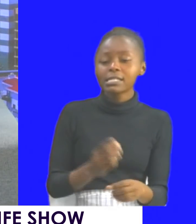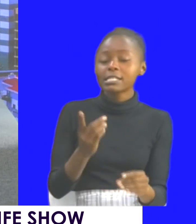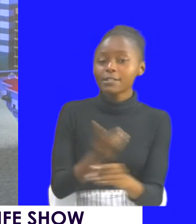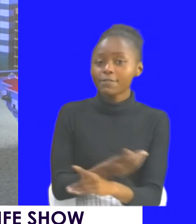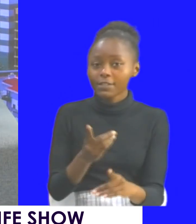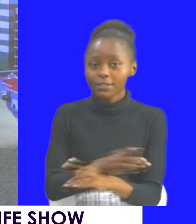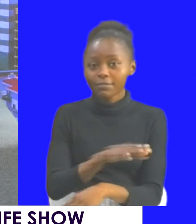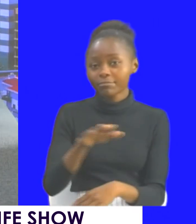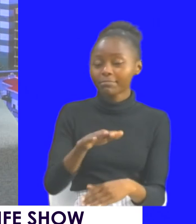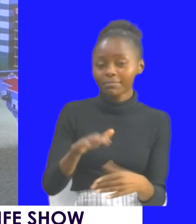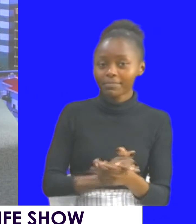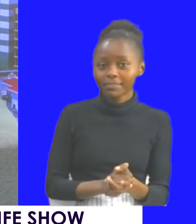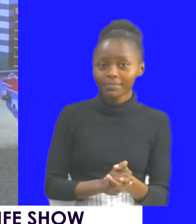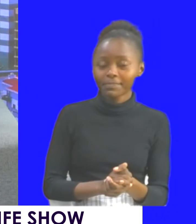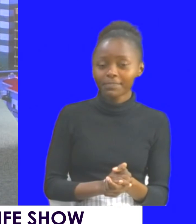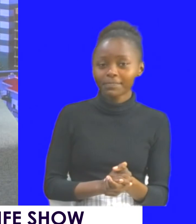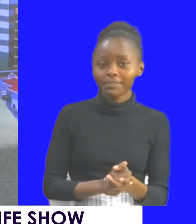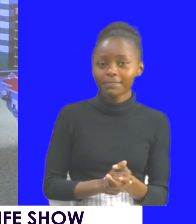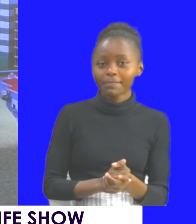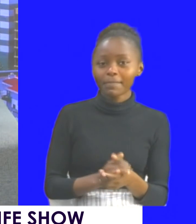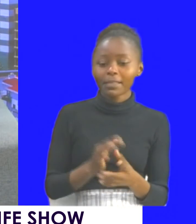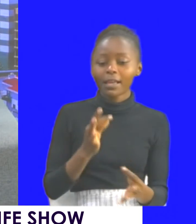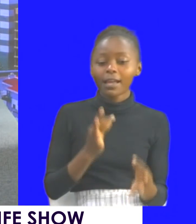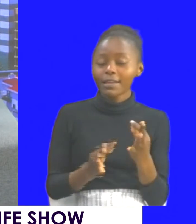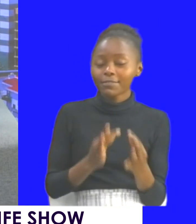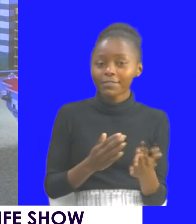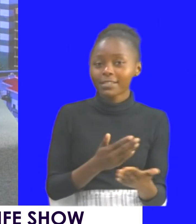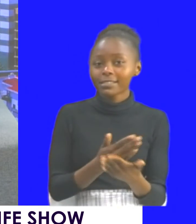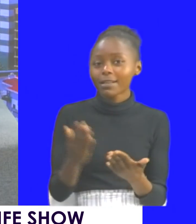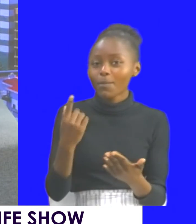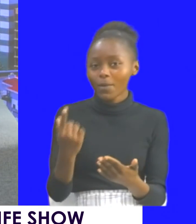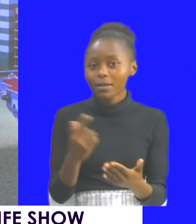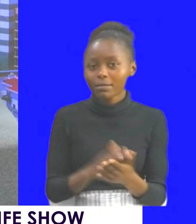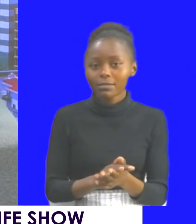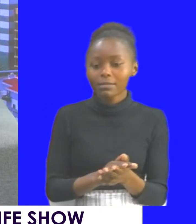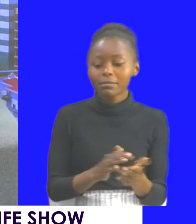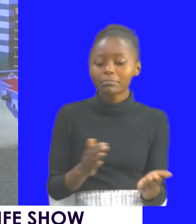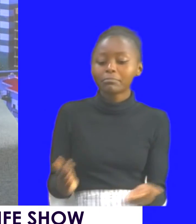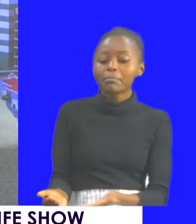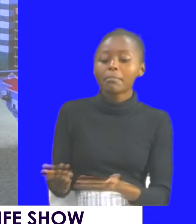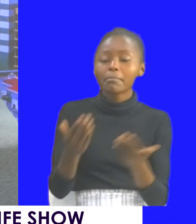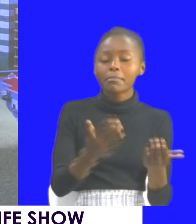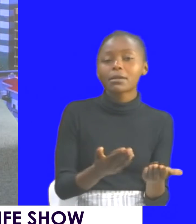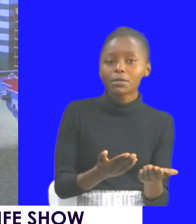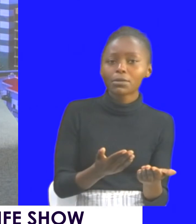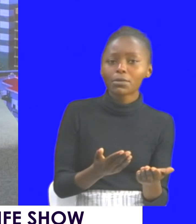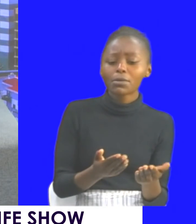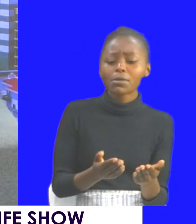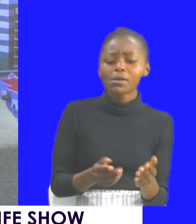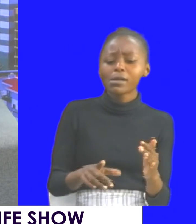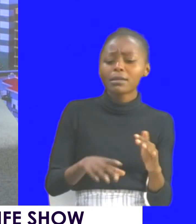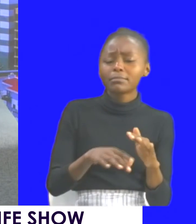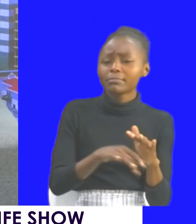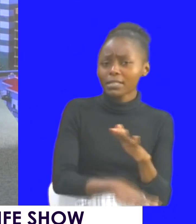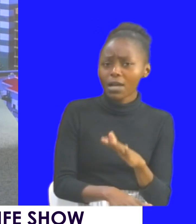in. If someone were to bring you to nothing today, you can rise again. If you